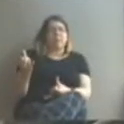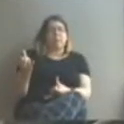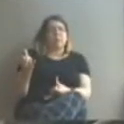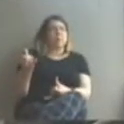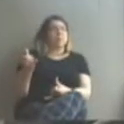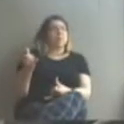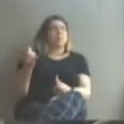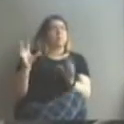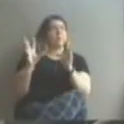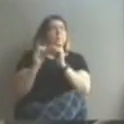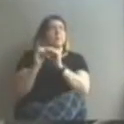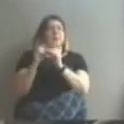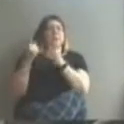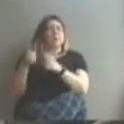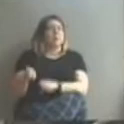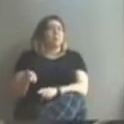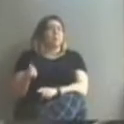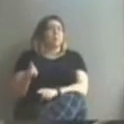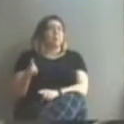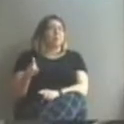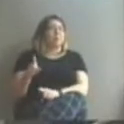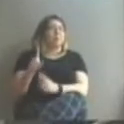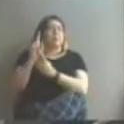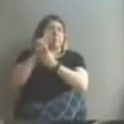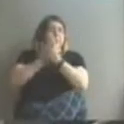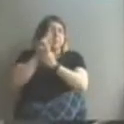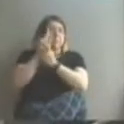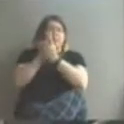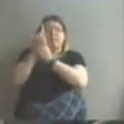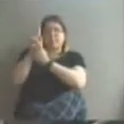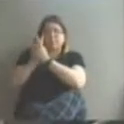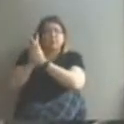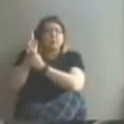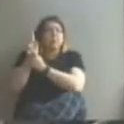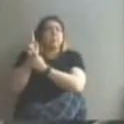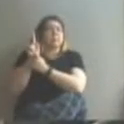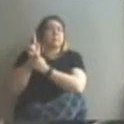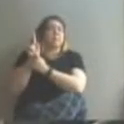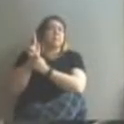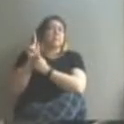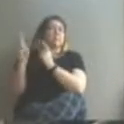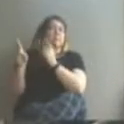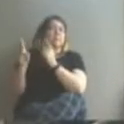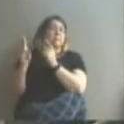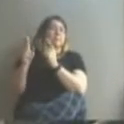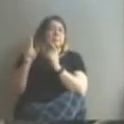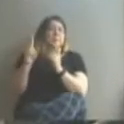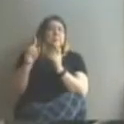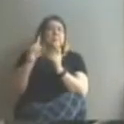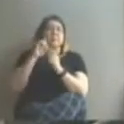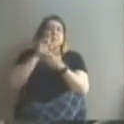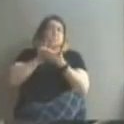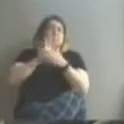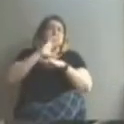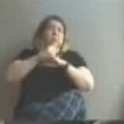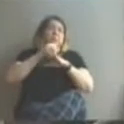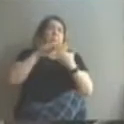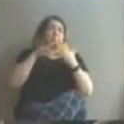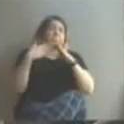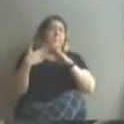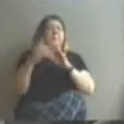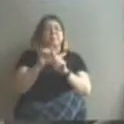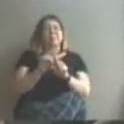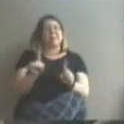was a meetings that occurred on a one-on-one basis around the school-based community,